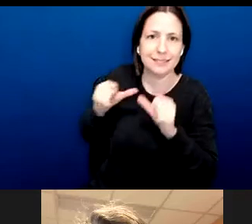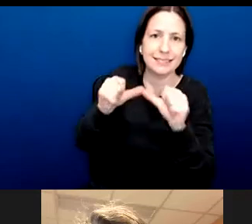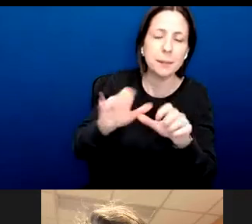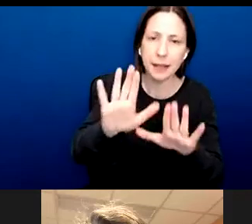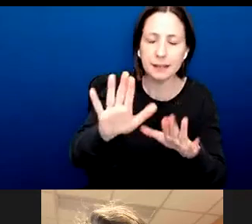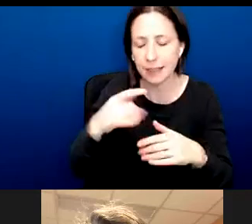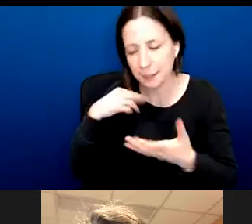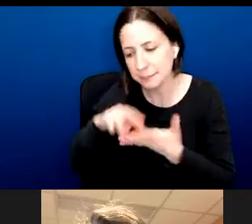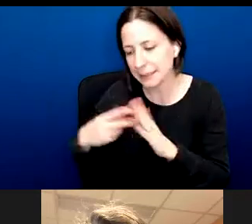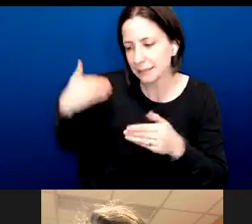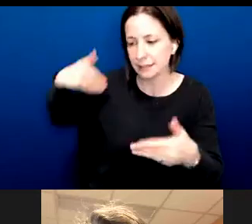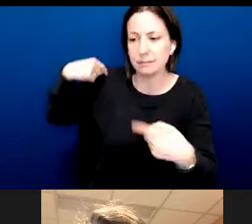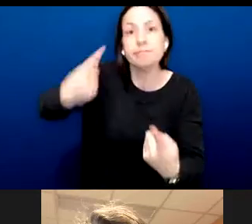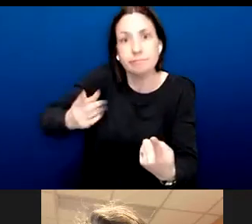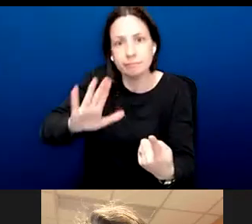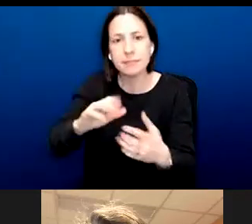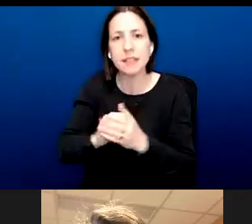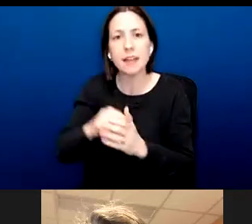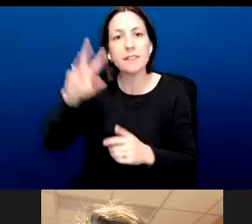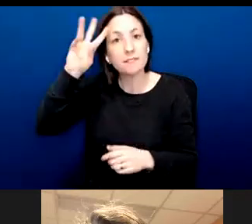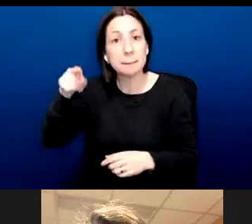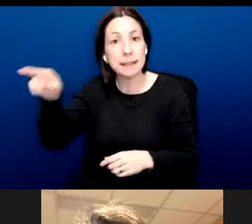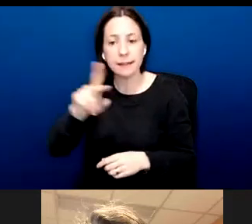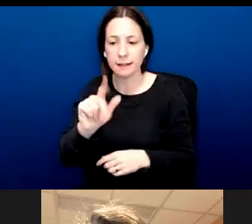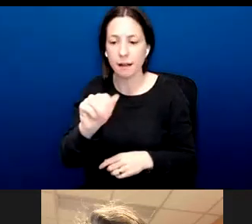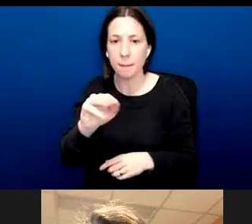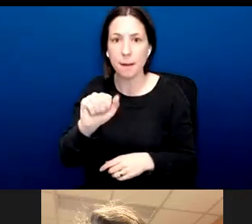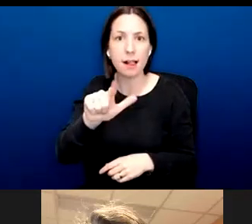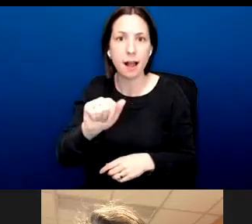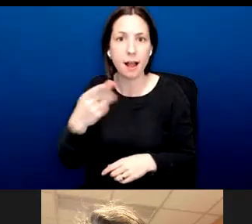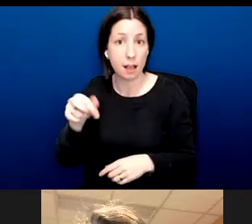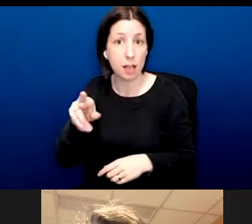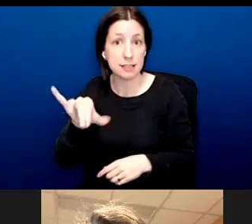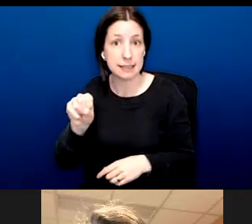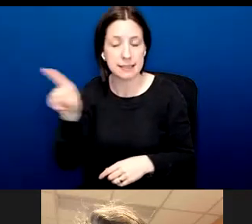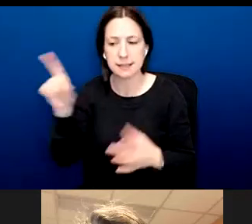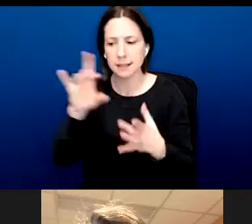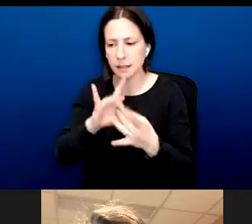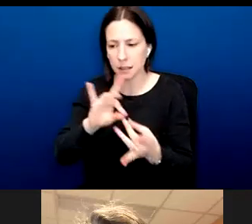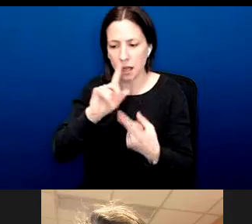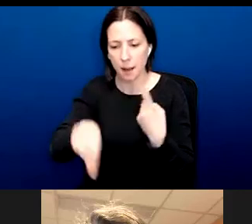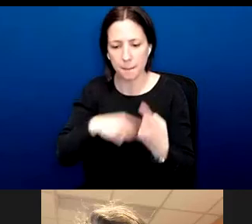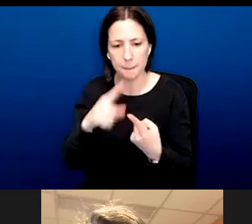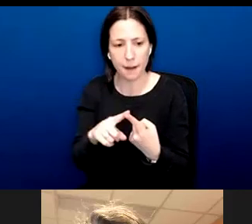ago, VP Kamala Harris, she mentioned something about